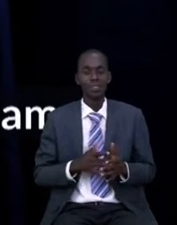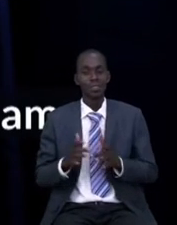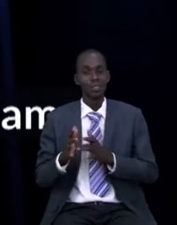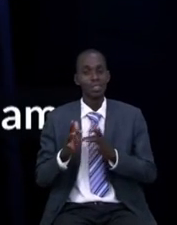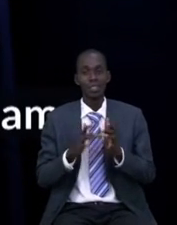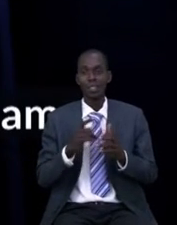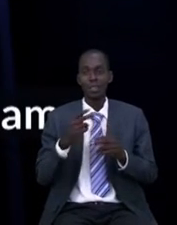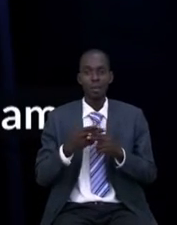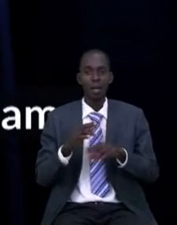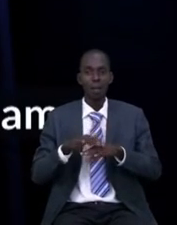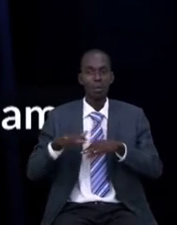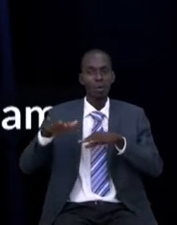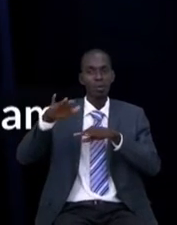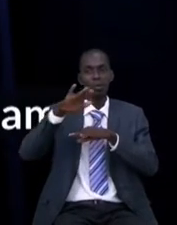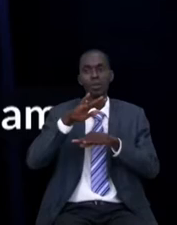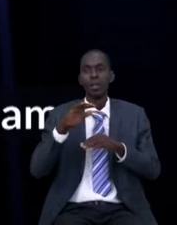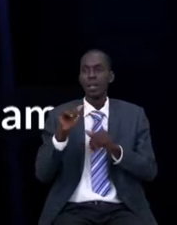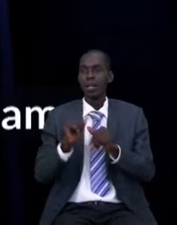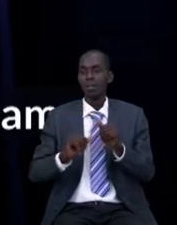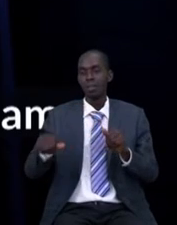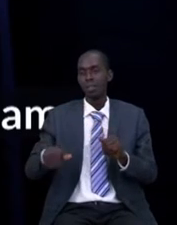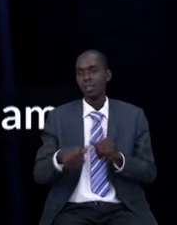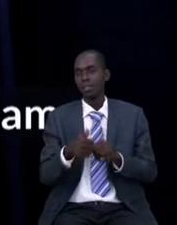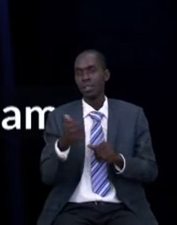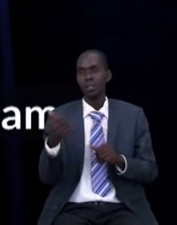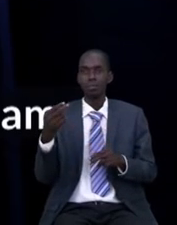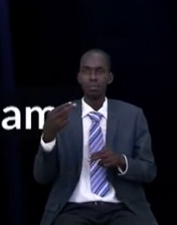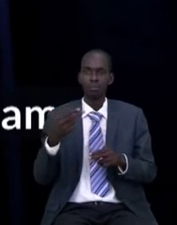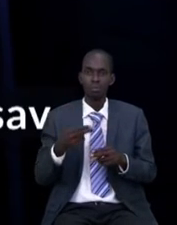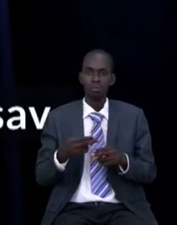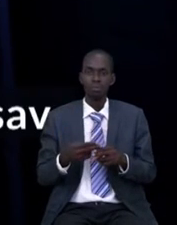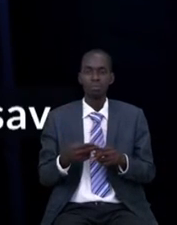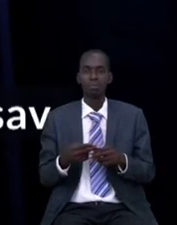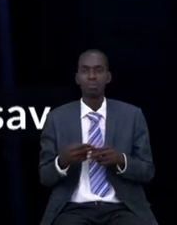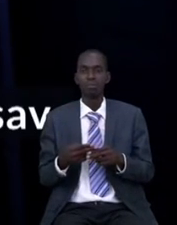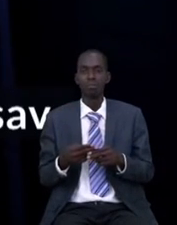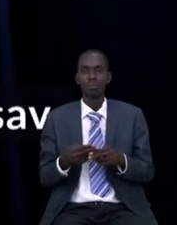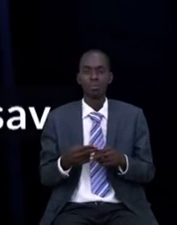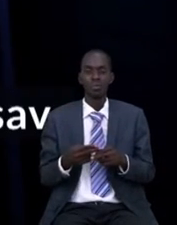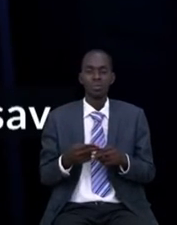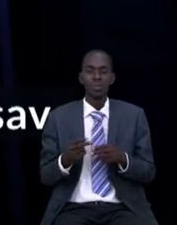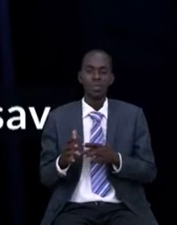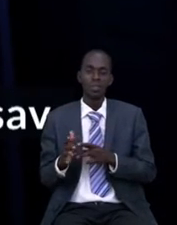Jesus, the name above every other name.